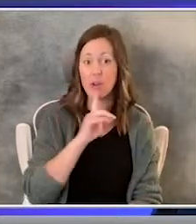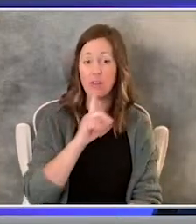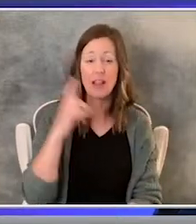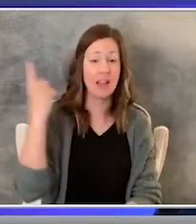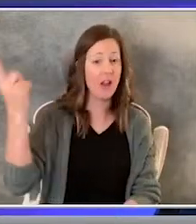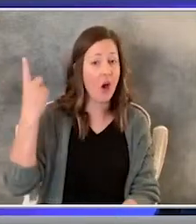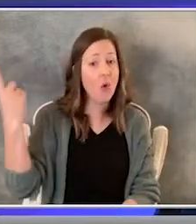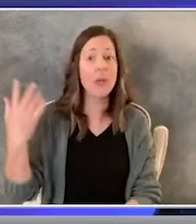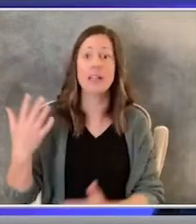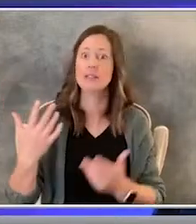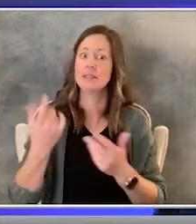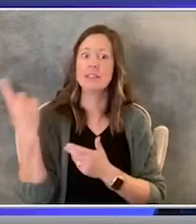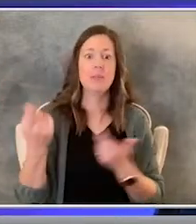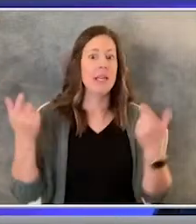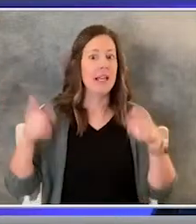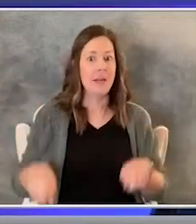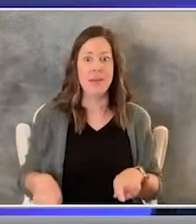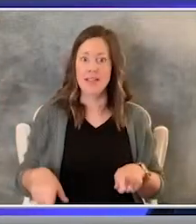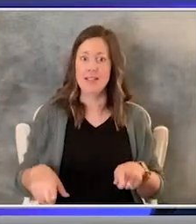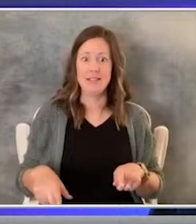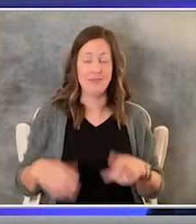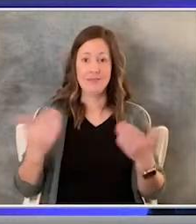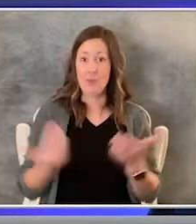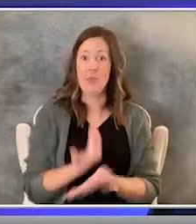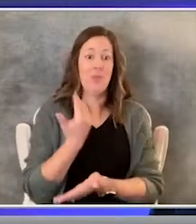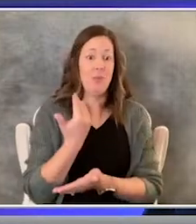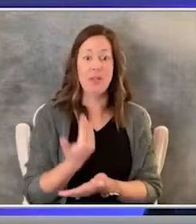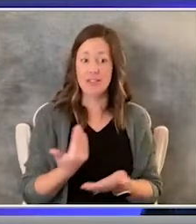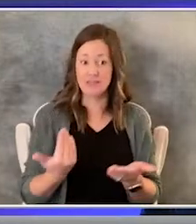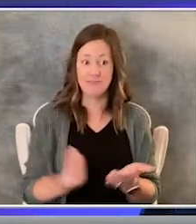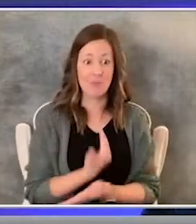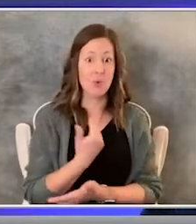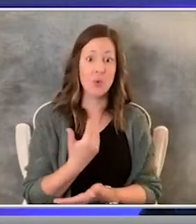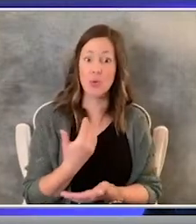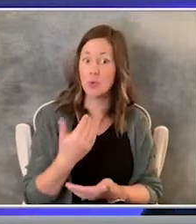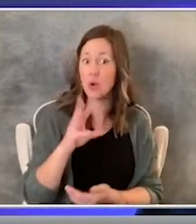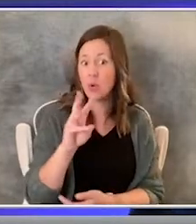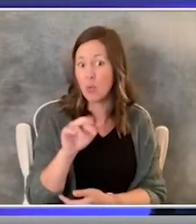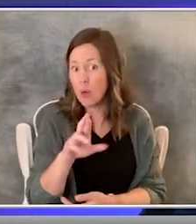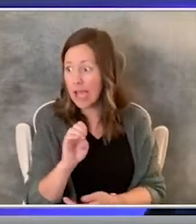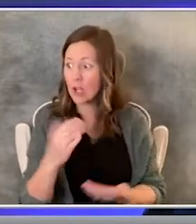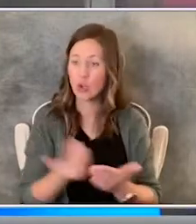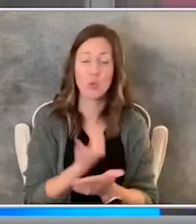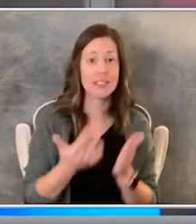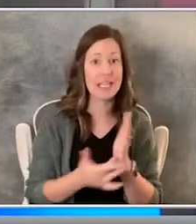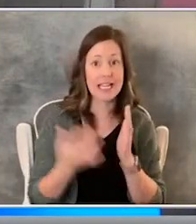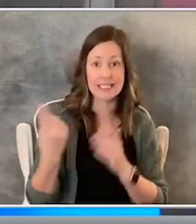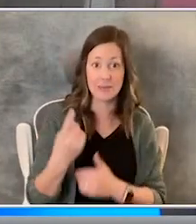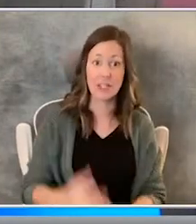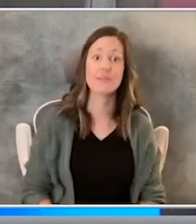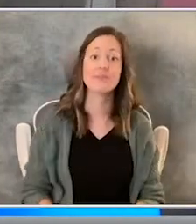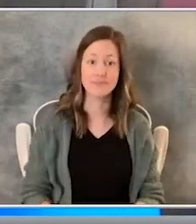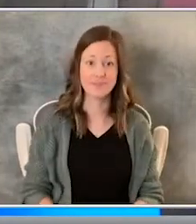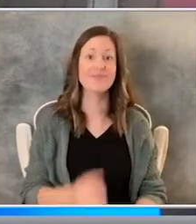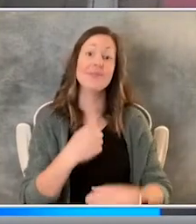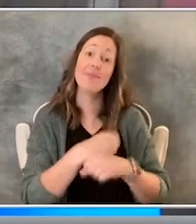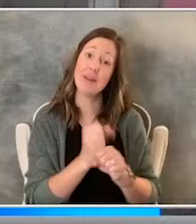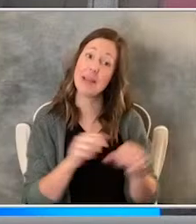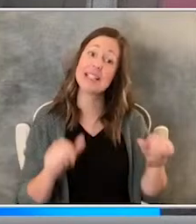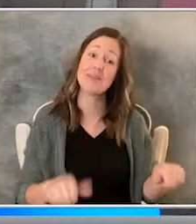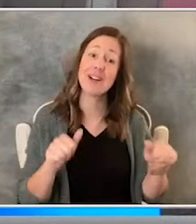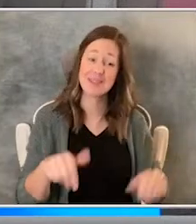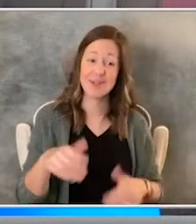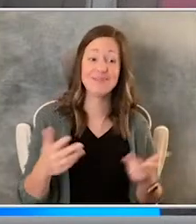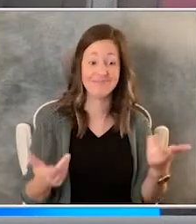amount of muscle. And to the second part of the question, could you wait too long where too much damage is done